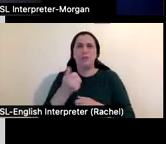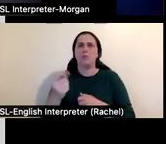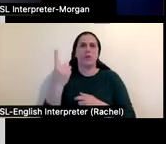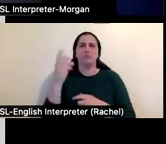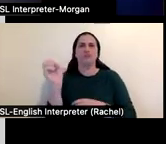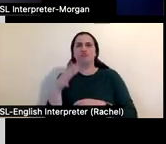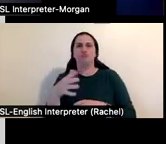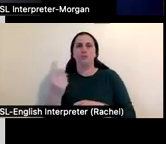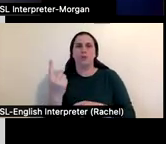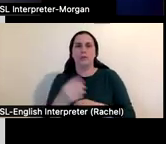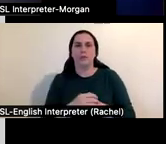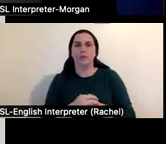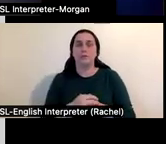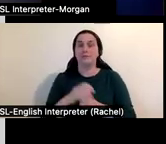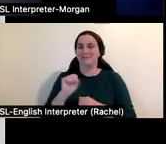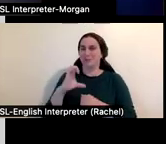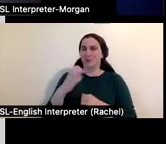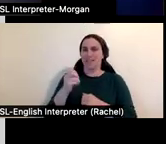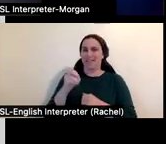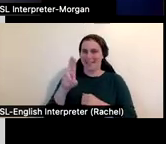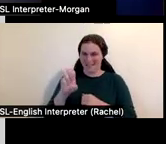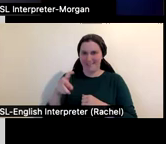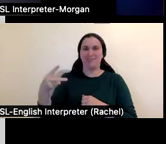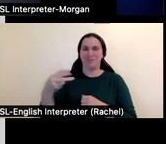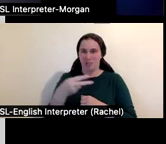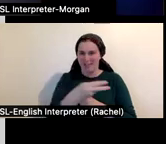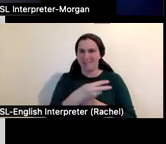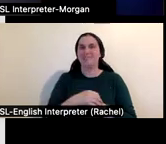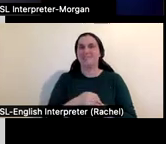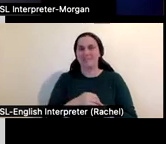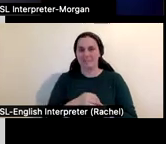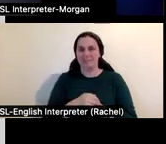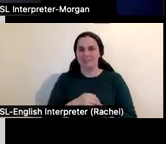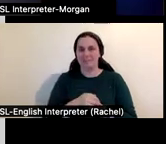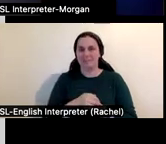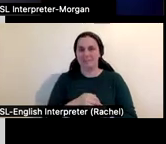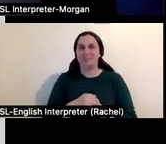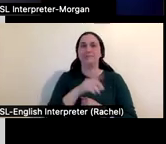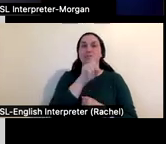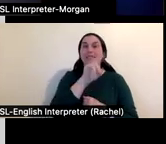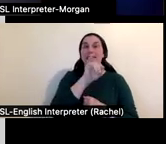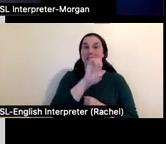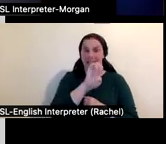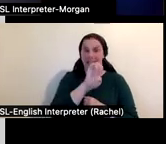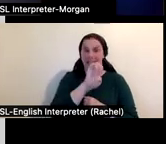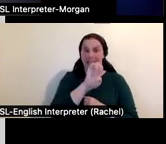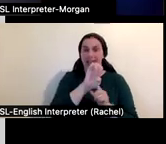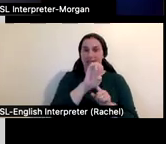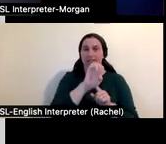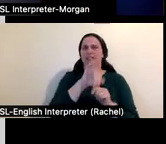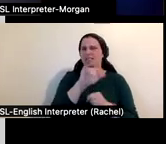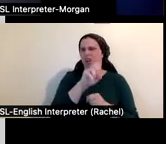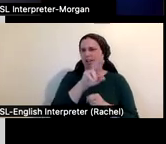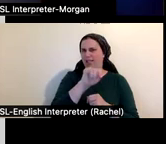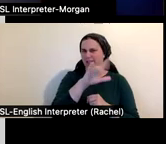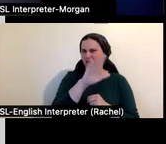Do we do die Schere? Die Schere. Okay, so E, that's the article. And then here we talk